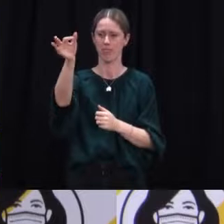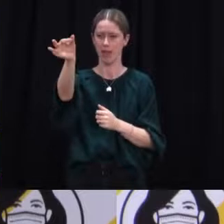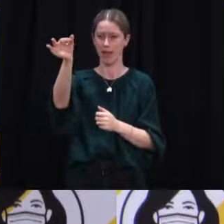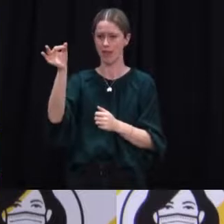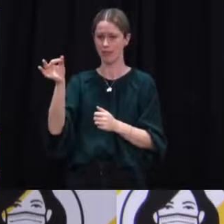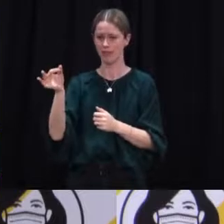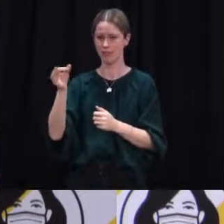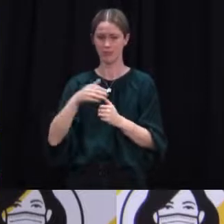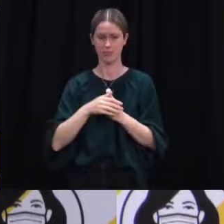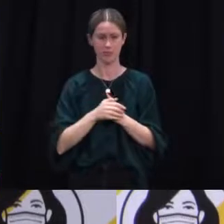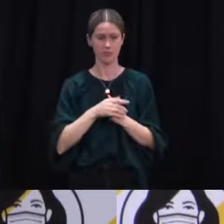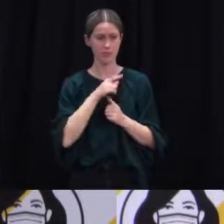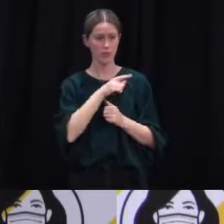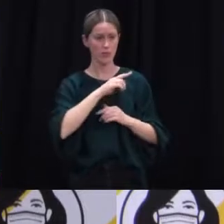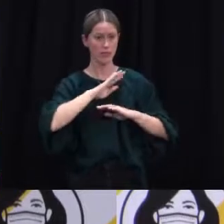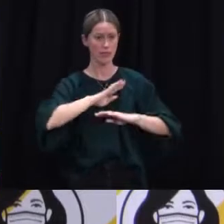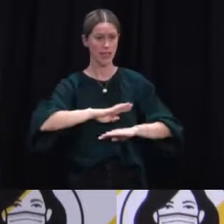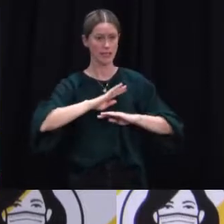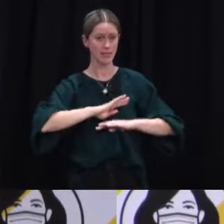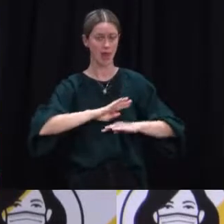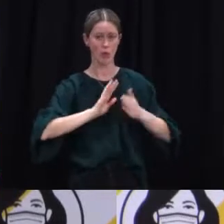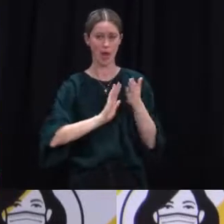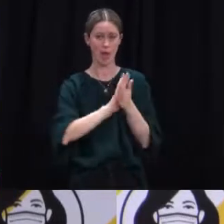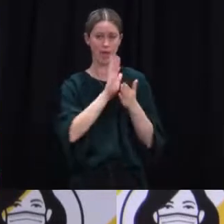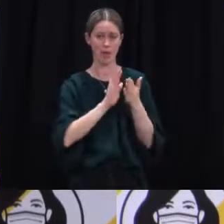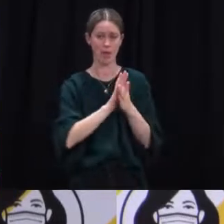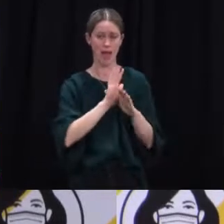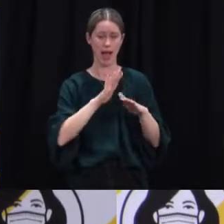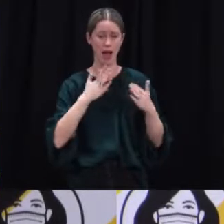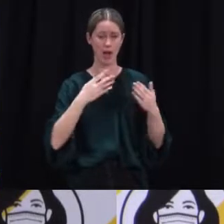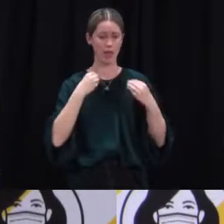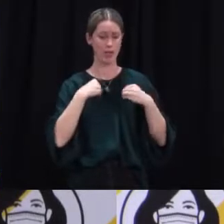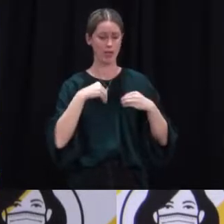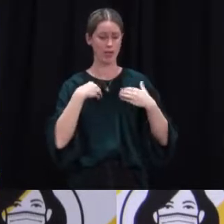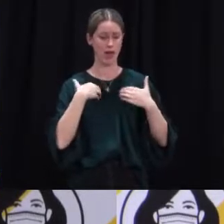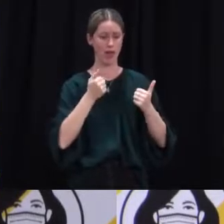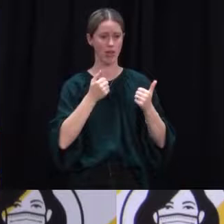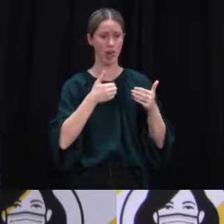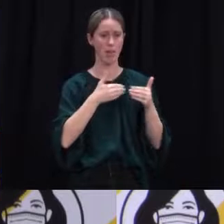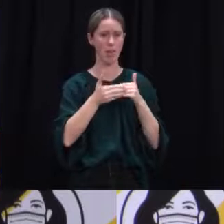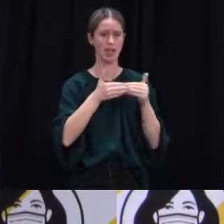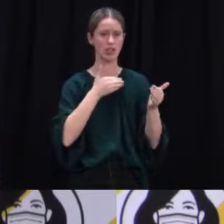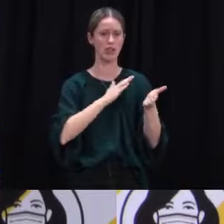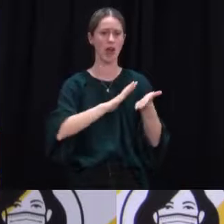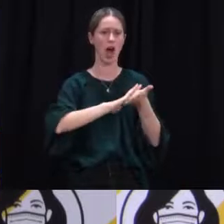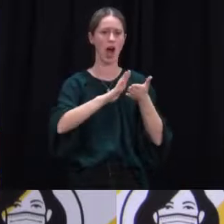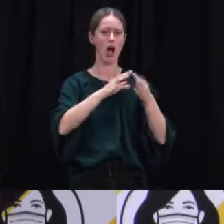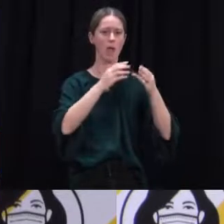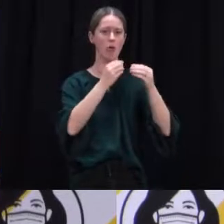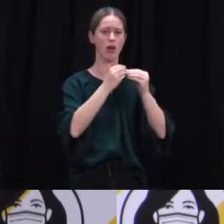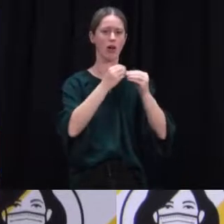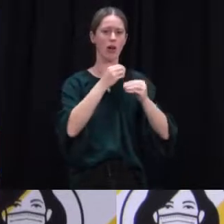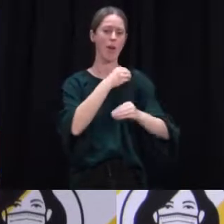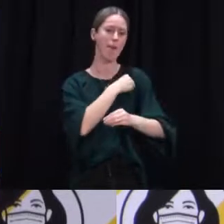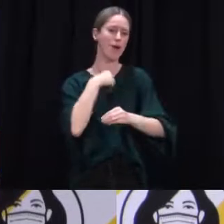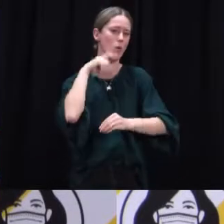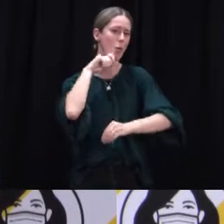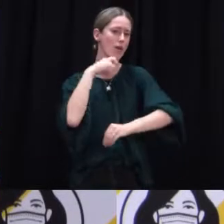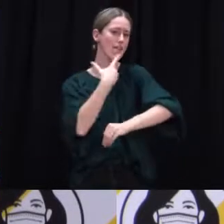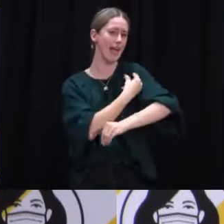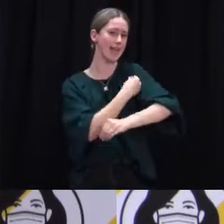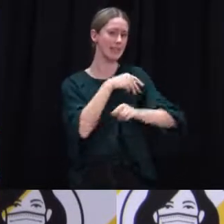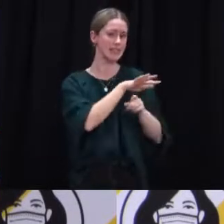coming in of people who have vouchers booked to come into the country. Jane, Are you satisfied or happy